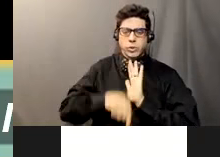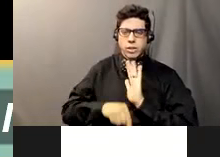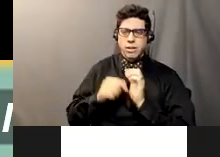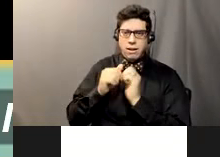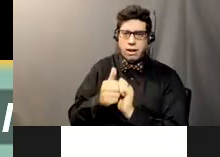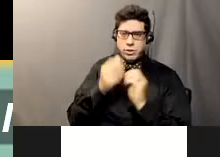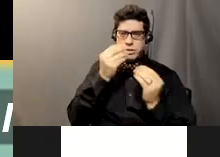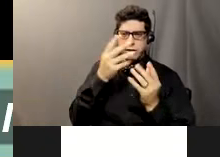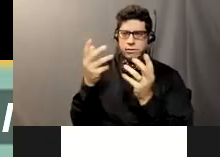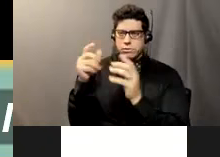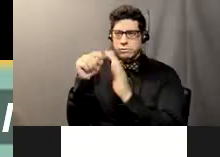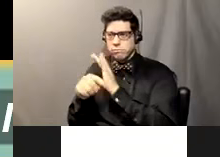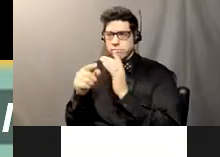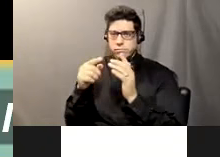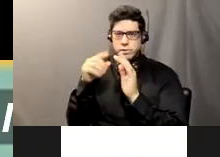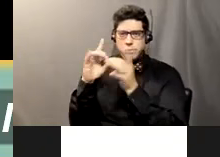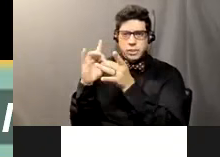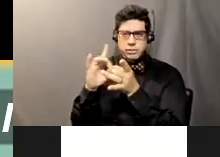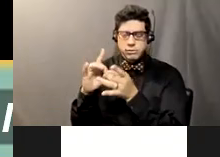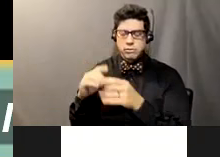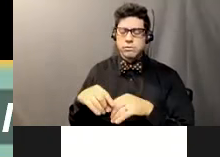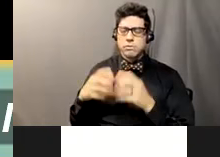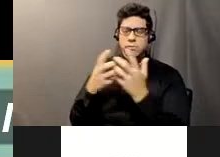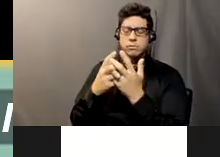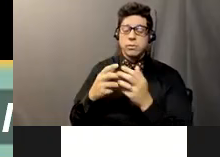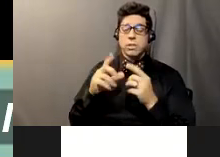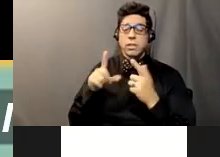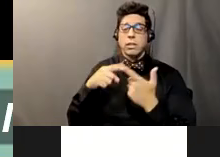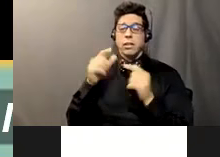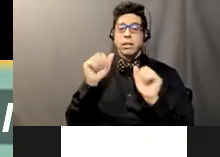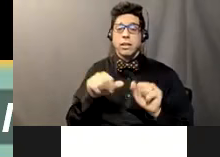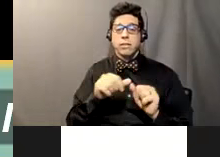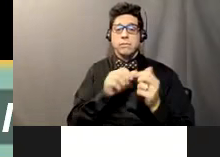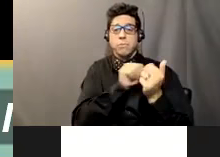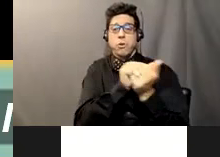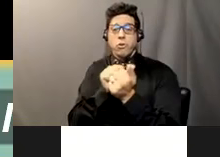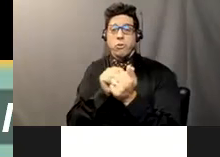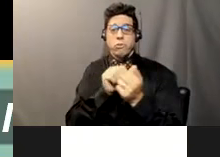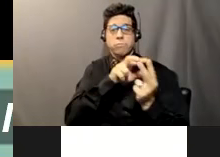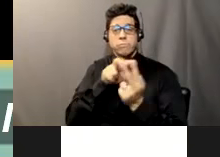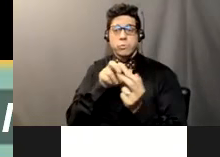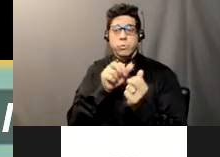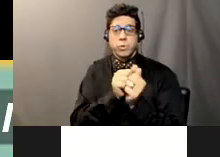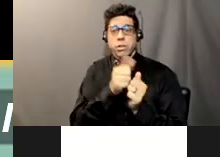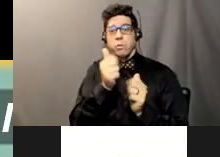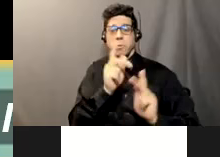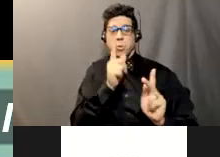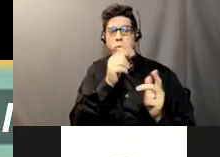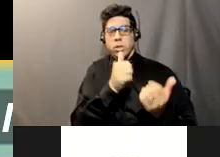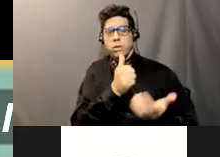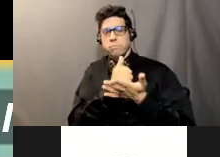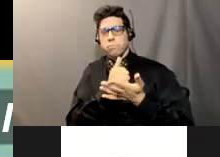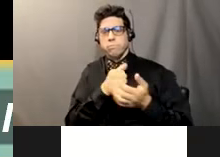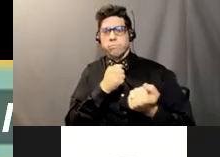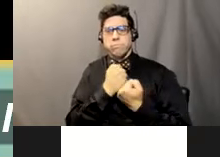been receiving responses back from potential partners or finding out who that key person would be to invite to the table.